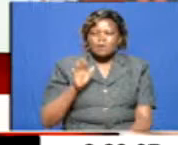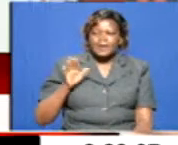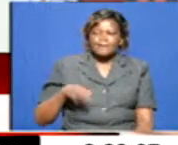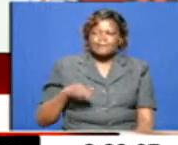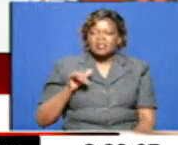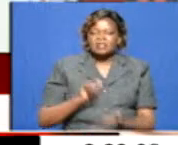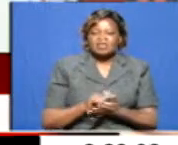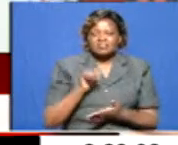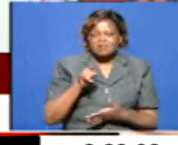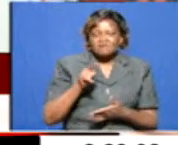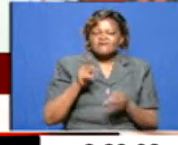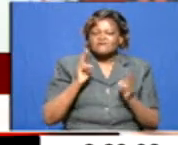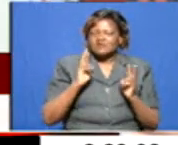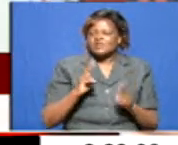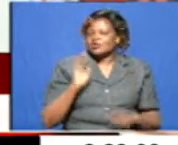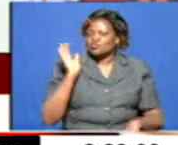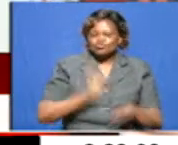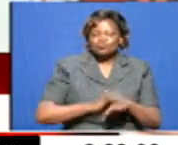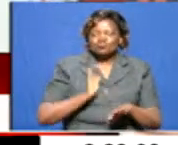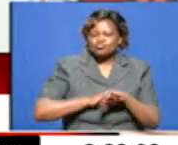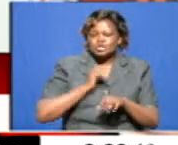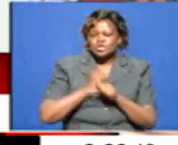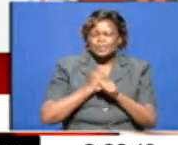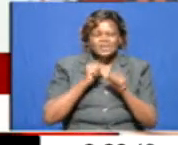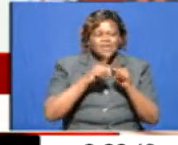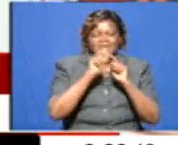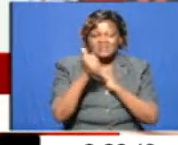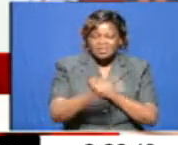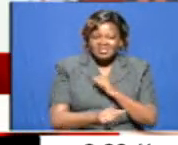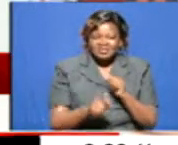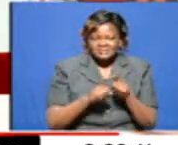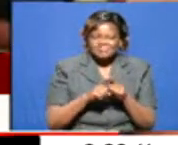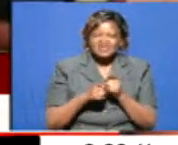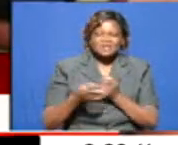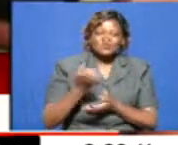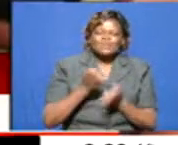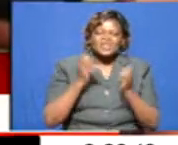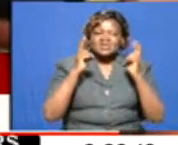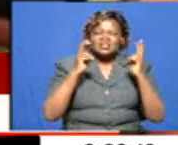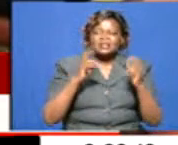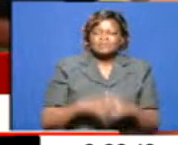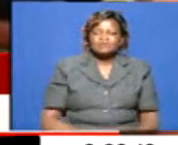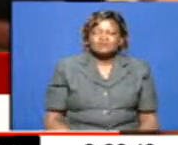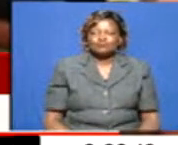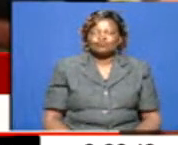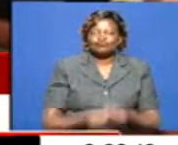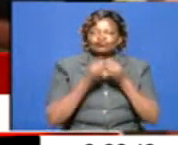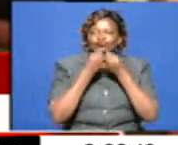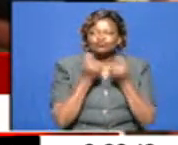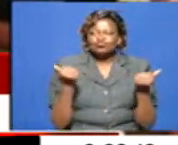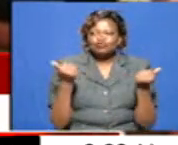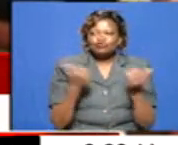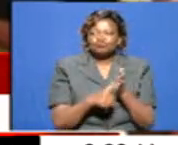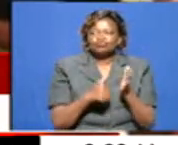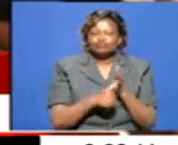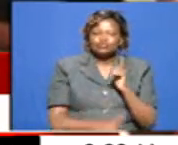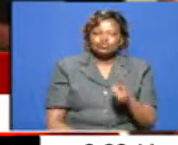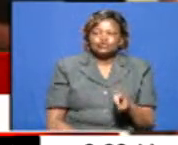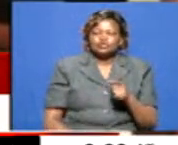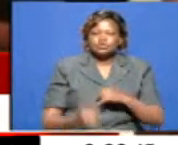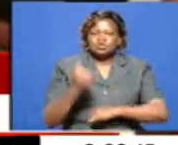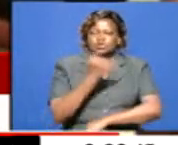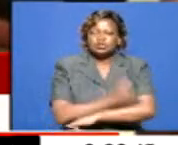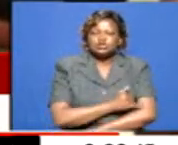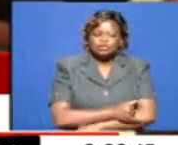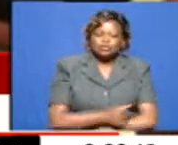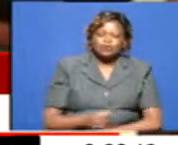very fulfilling career. It is just like any other, and it's also an economic issue. To address the glaring gaps, the Institution of Engineers Kenya